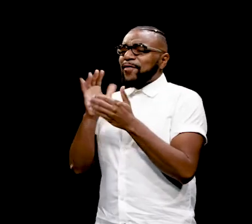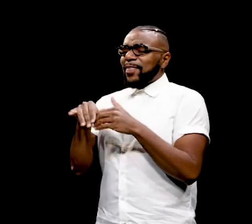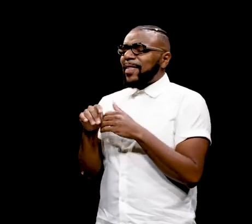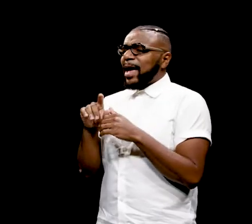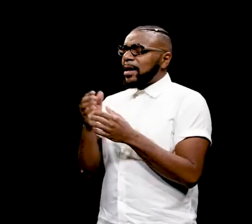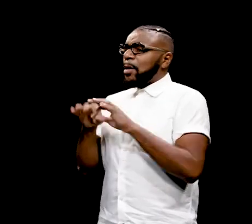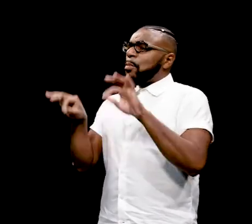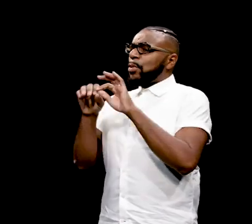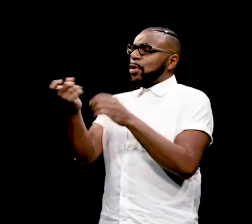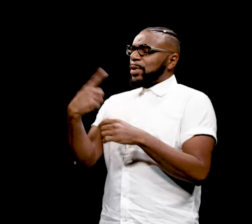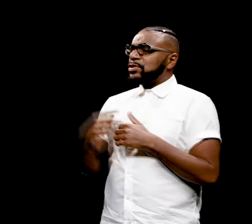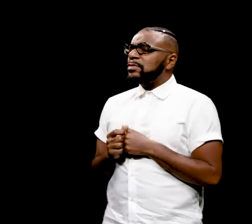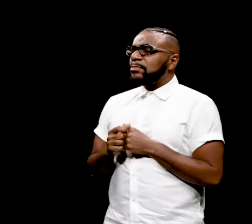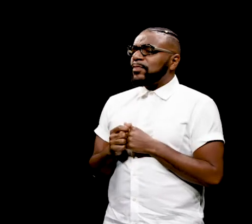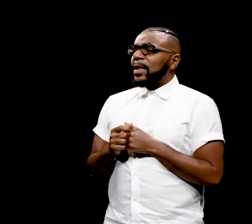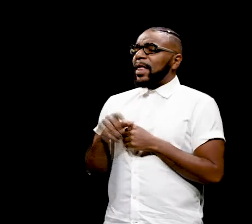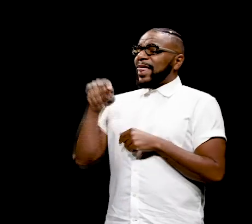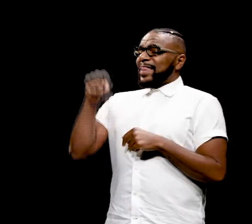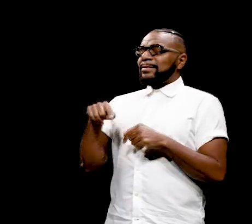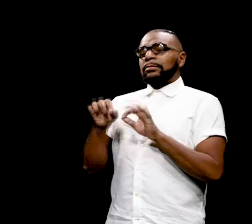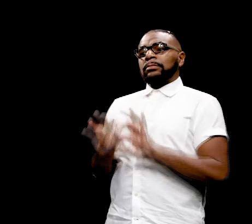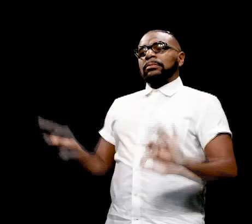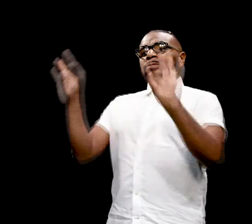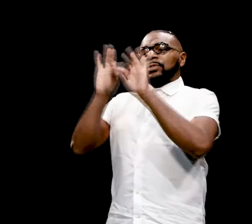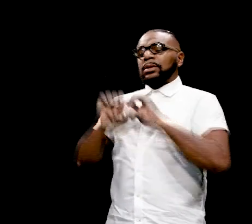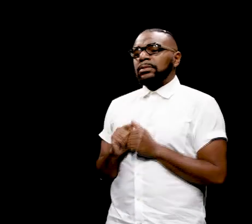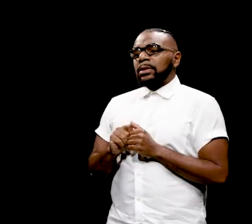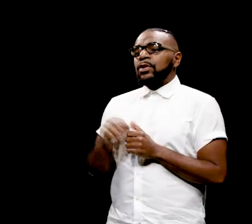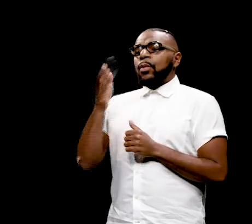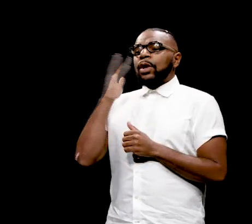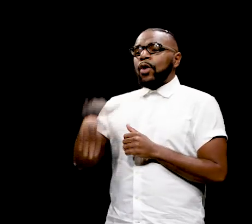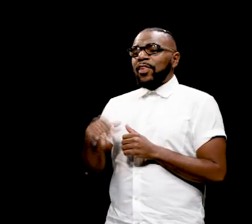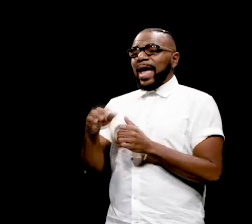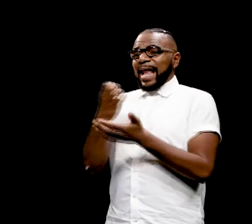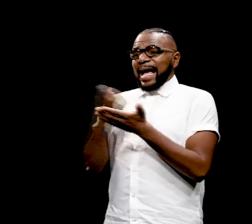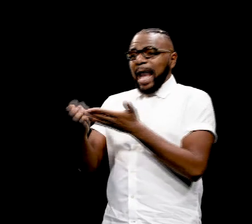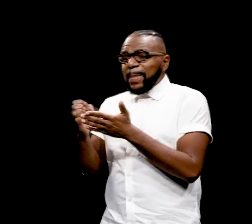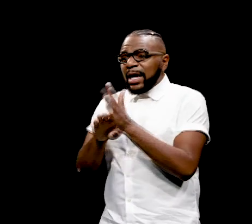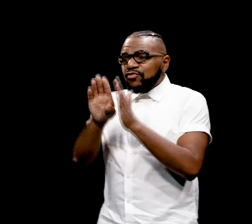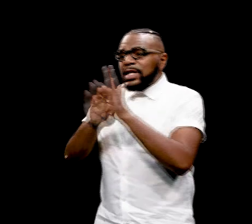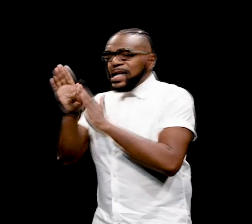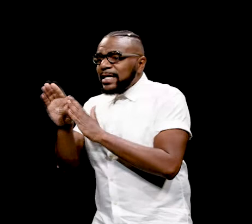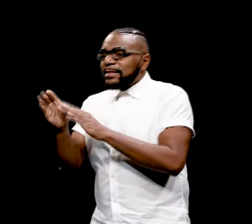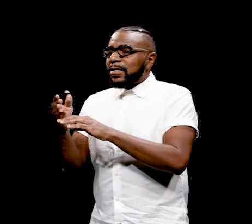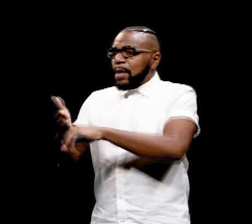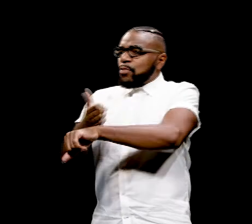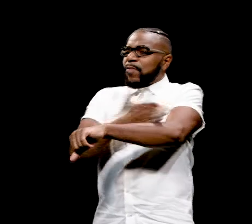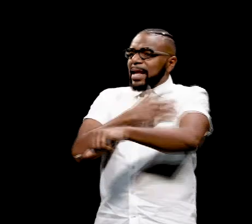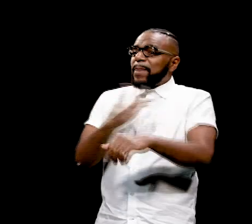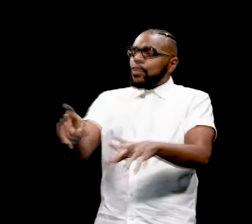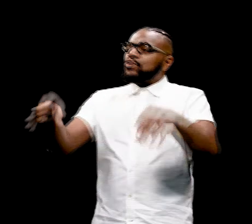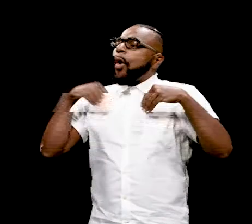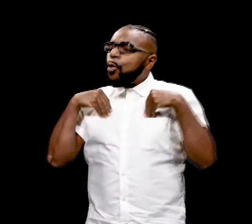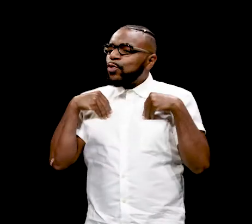Stephen. This is critical because we know that economic resilience comes through ownership. And one of the things, as